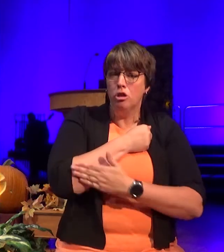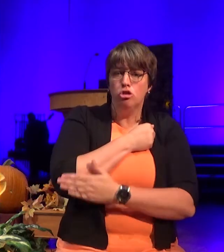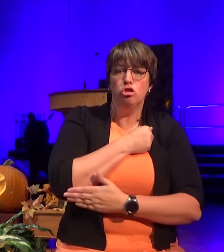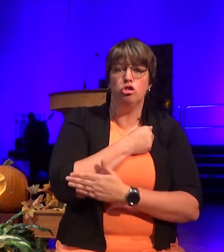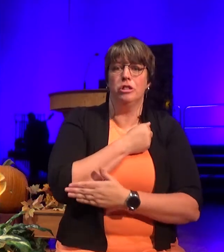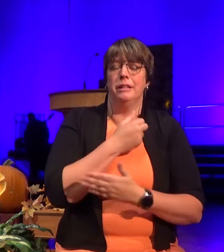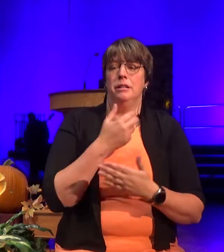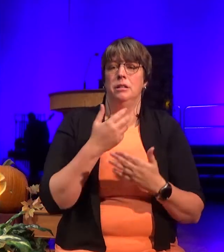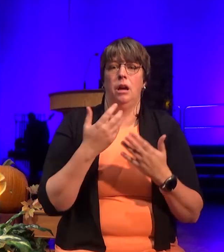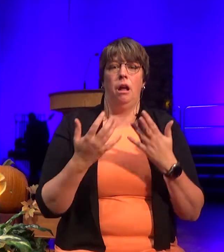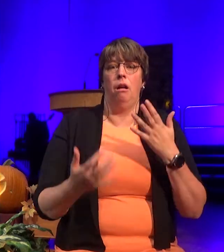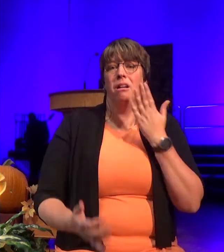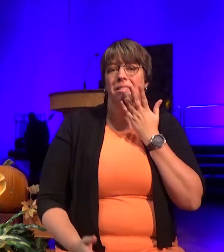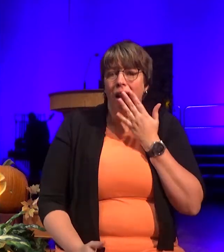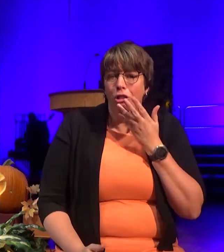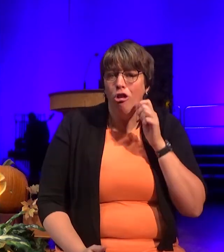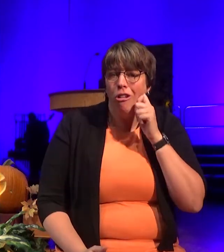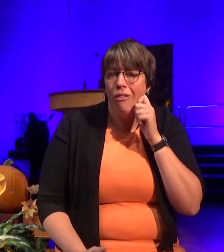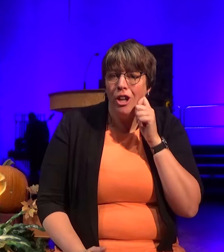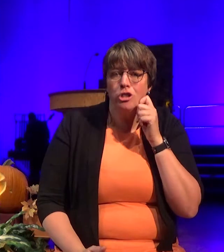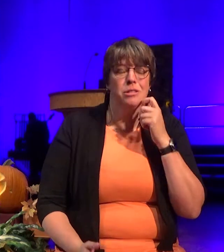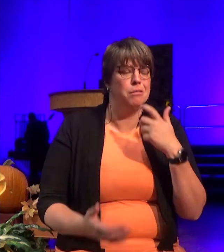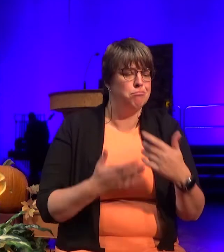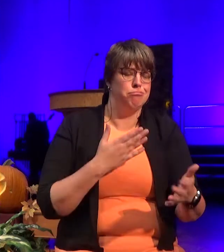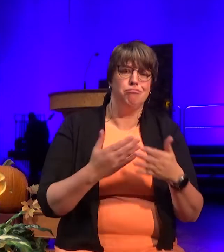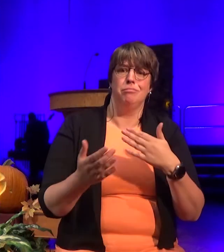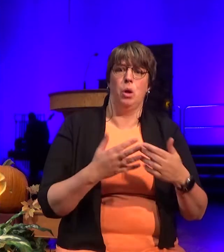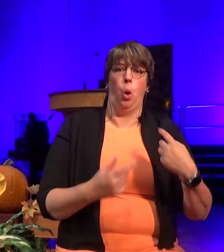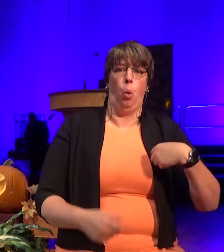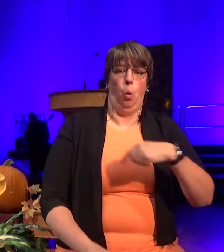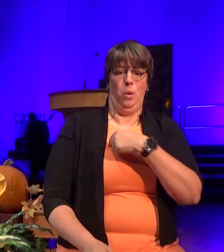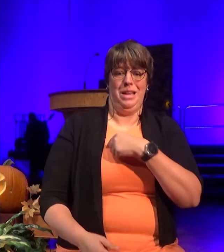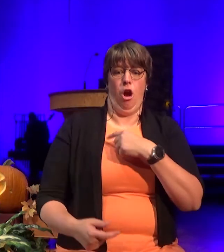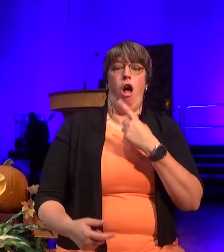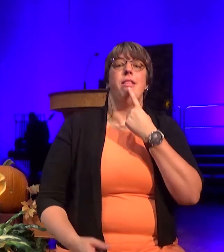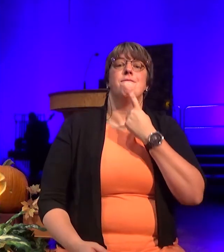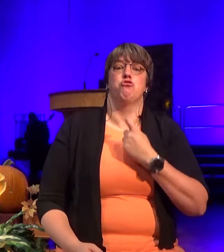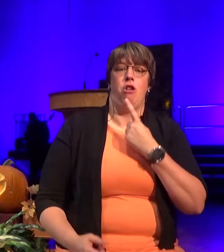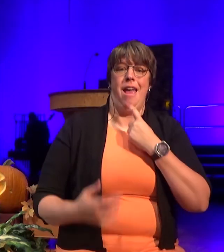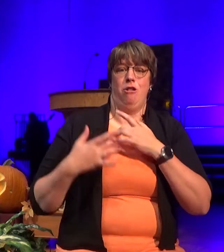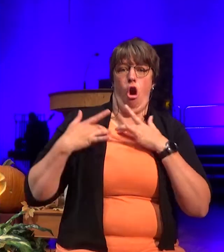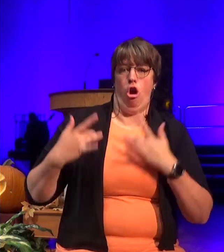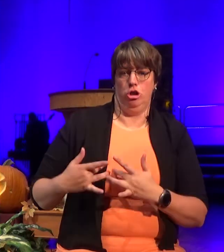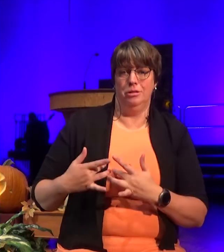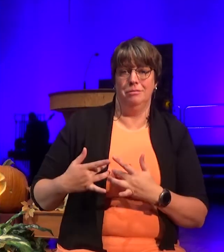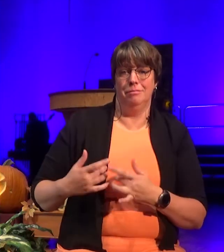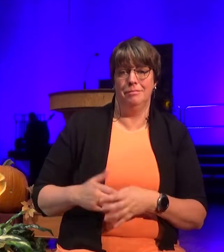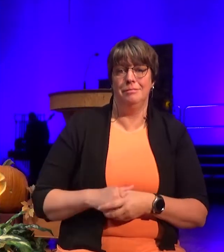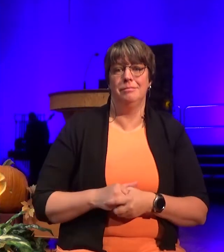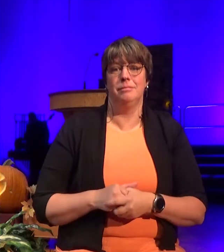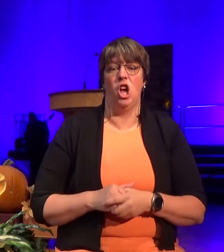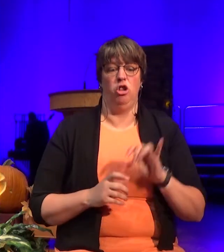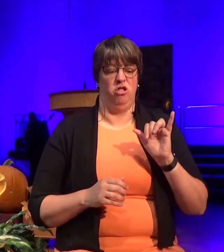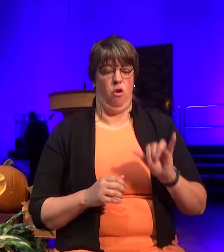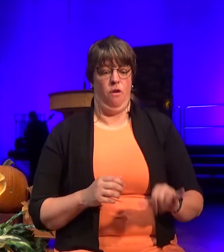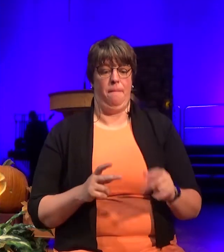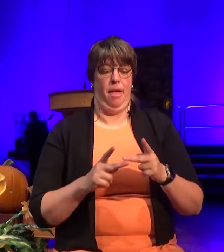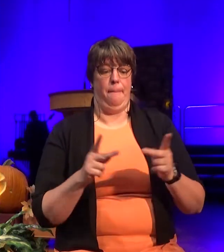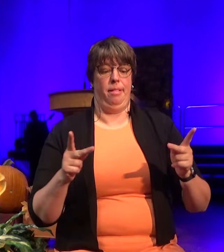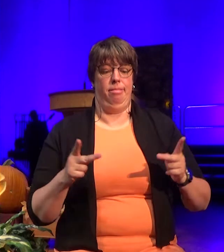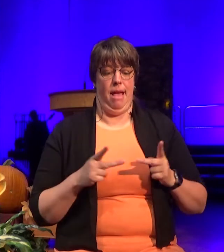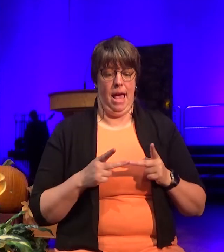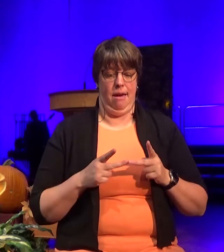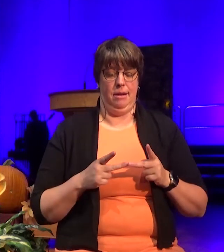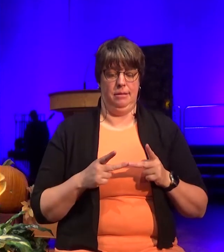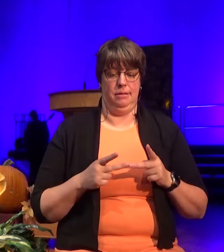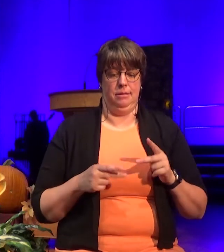color of their skin. We all have red hearts. And so from that place of heart, we bless and